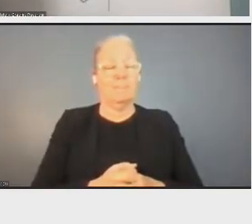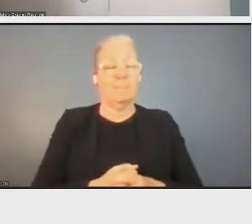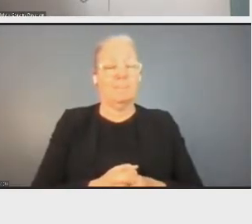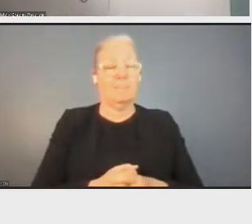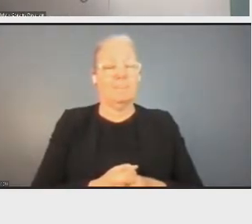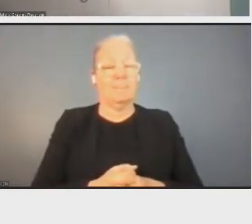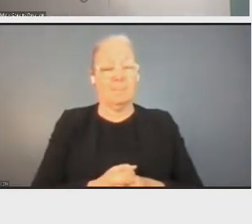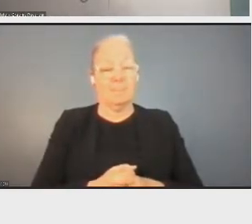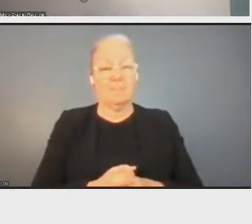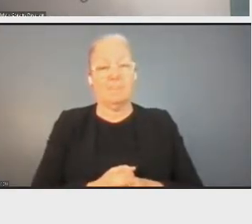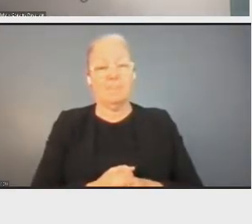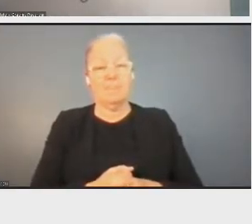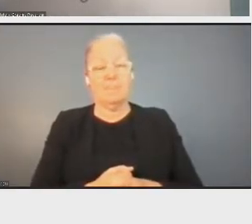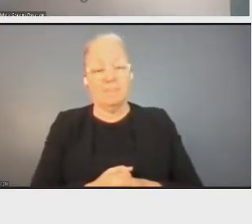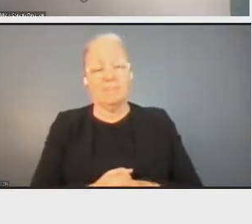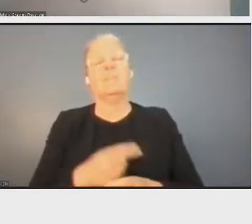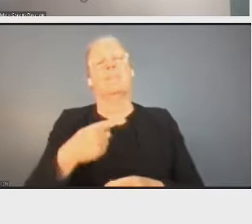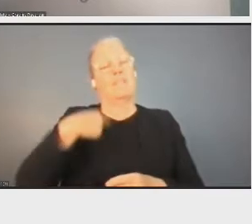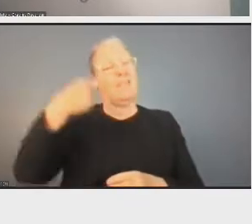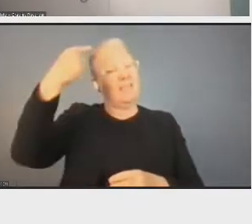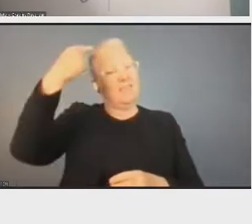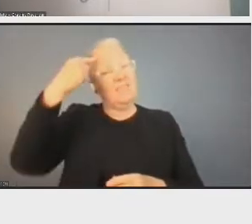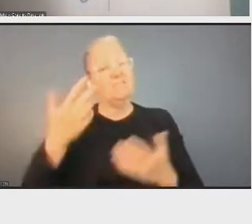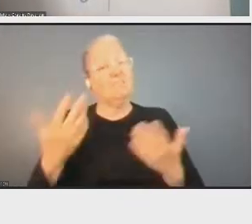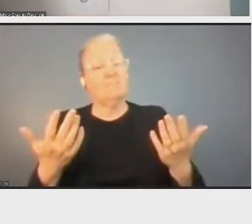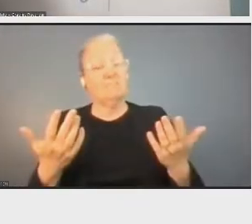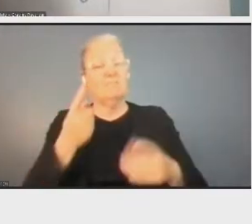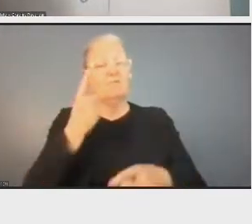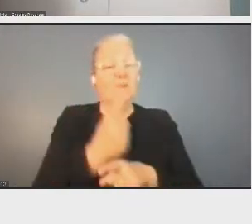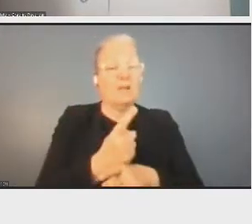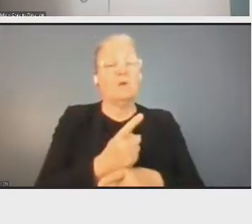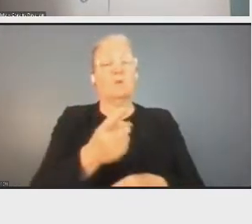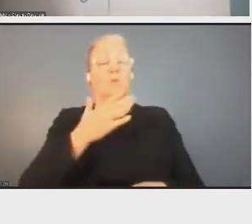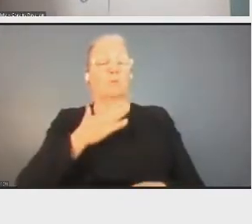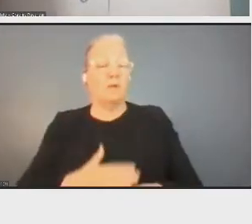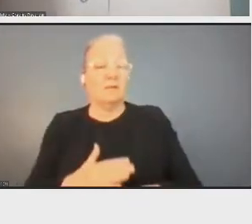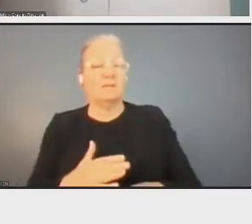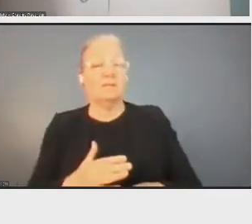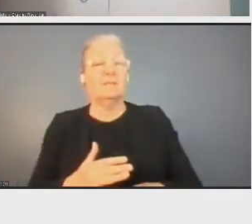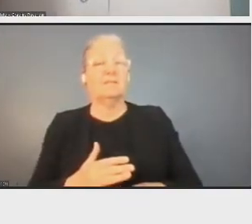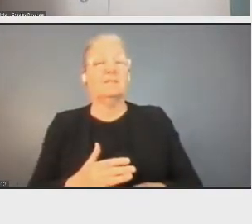characteristics to be making visible all of these aspects